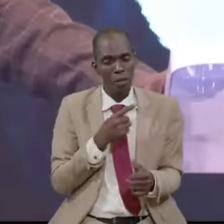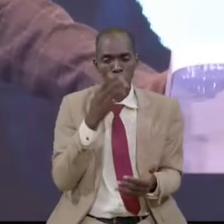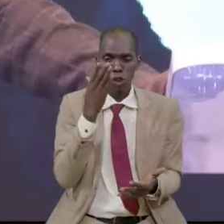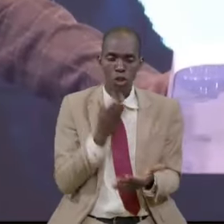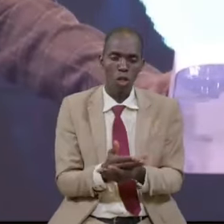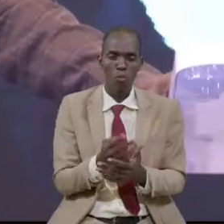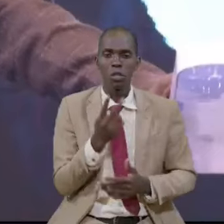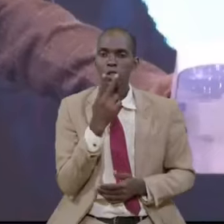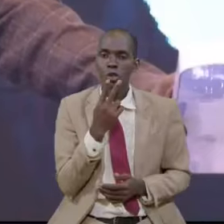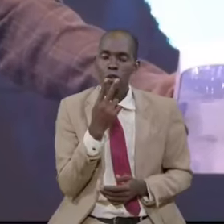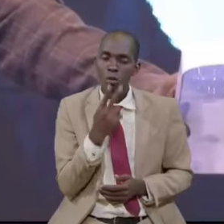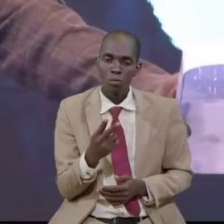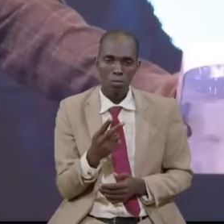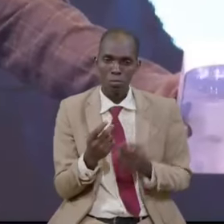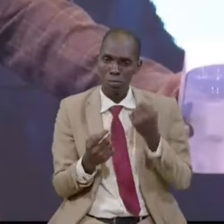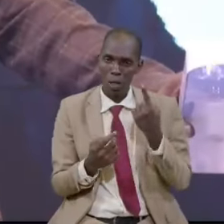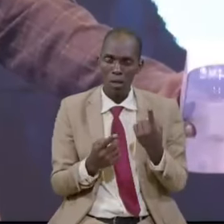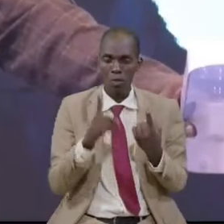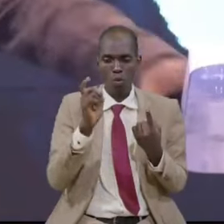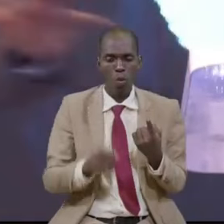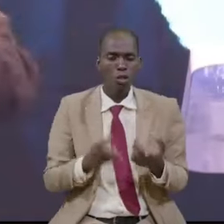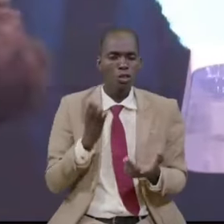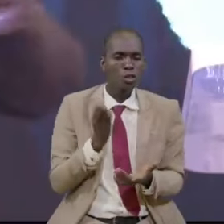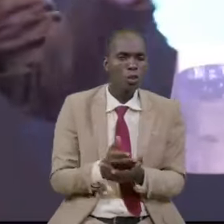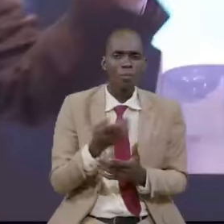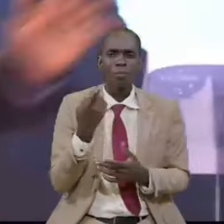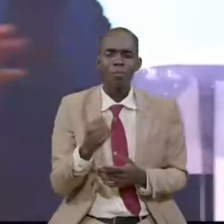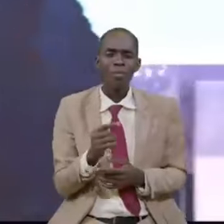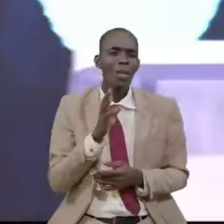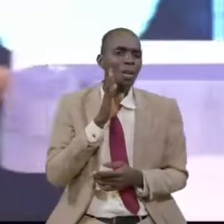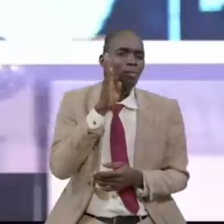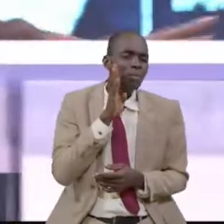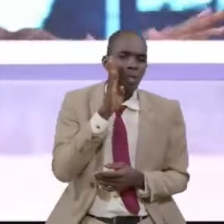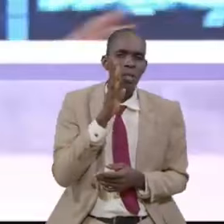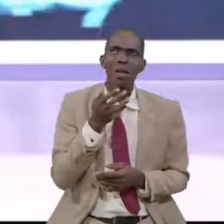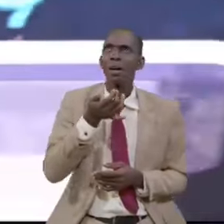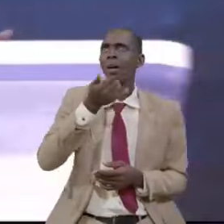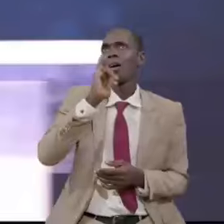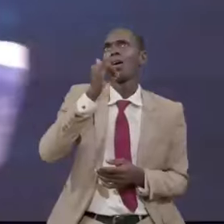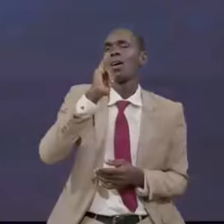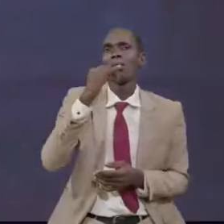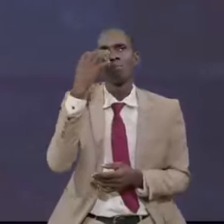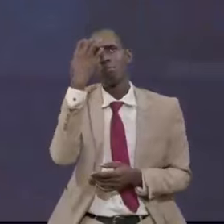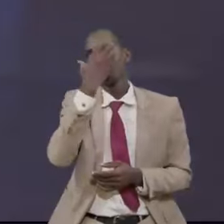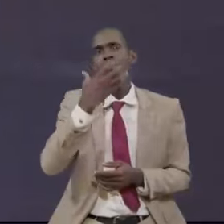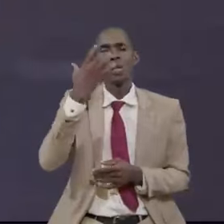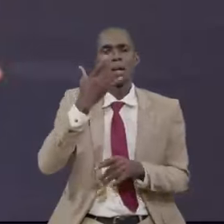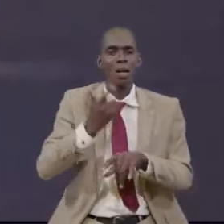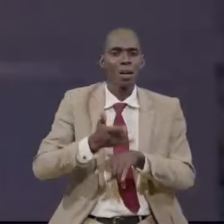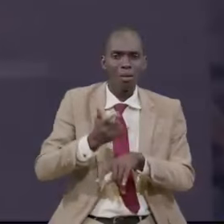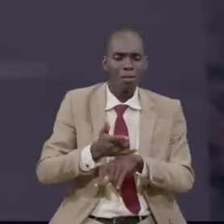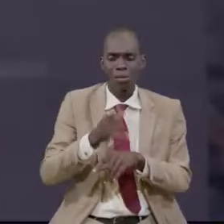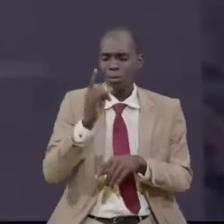the drinking of kankai or whatever it is, and the drinking of that, and the